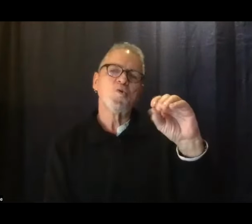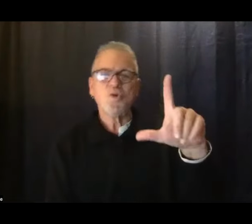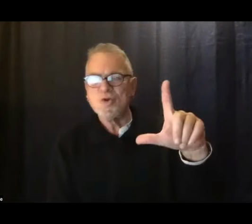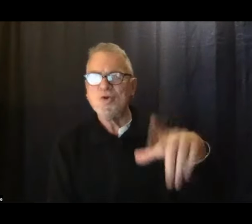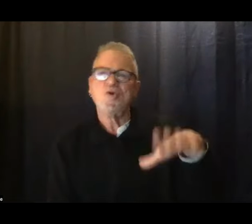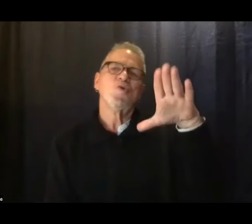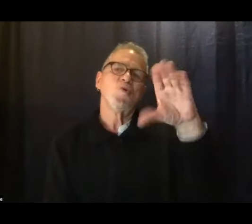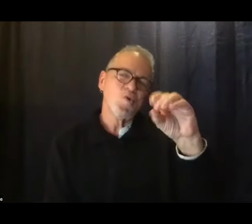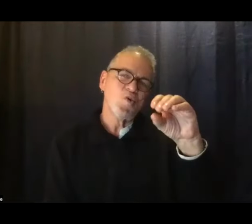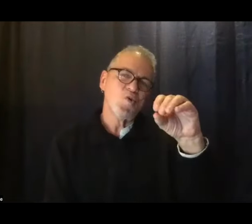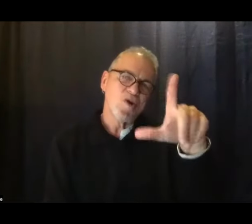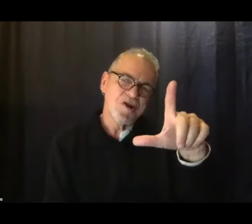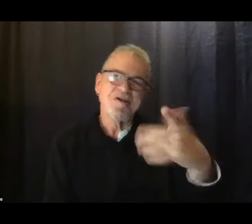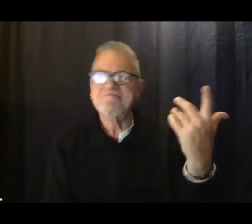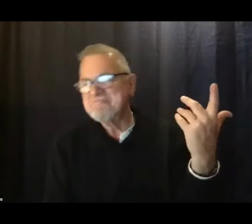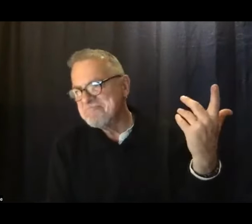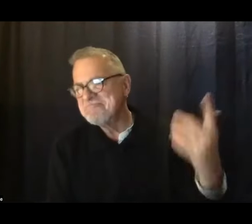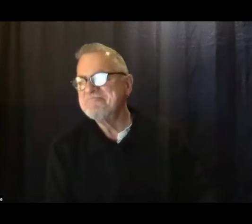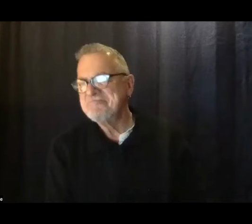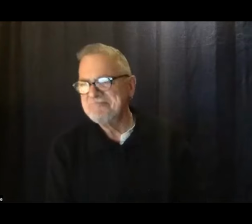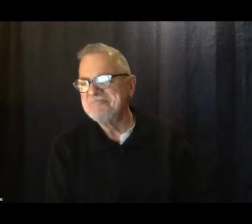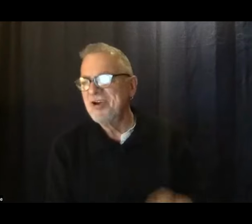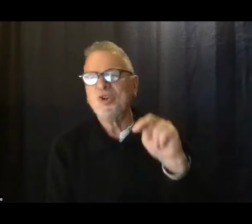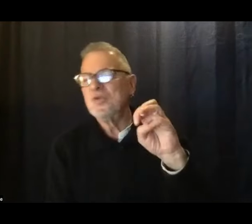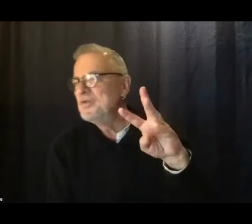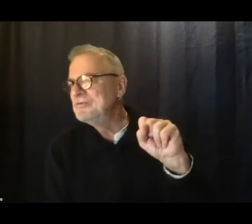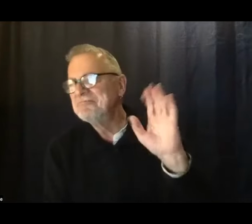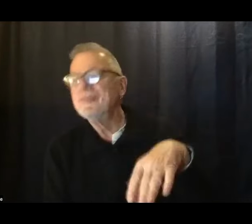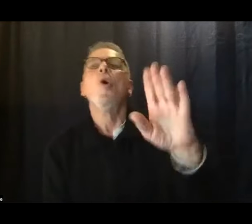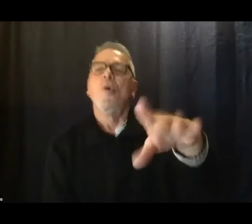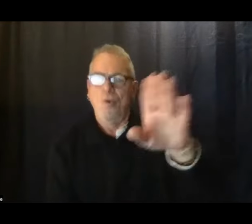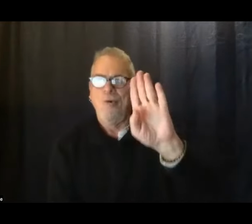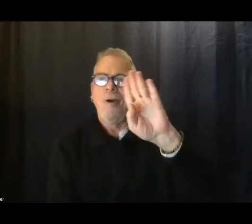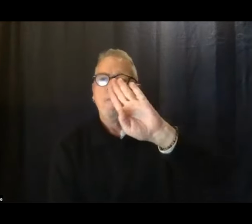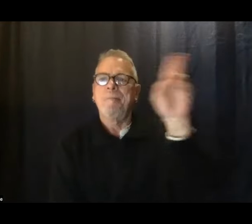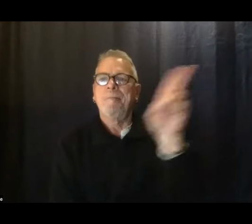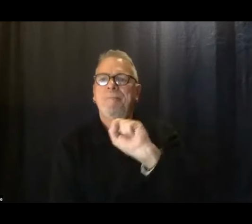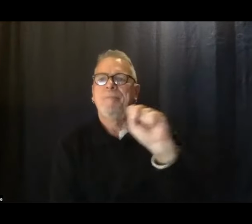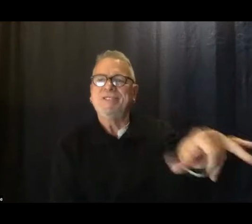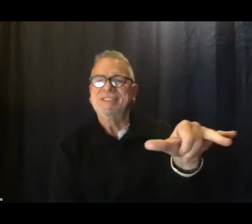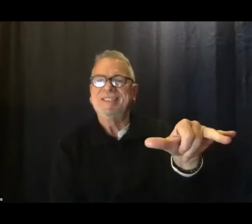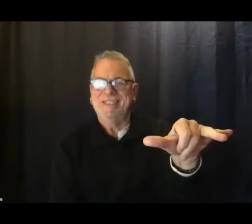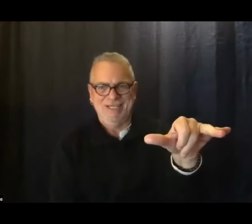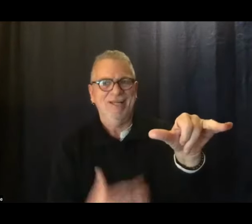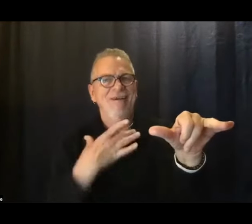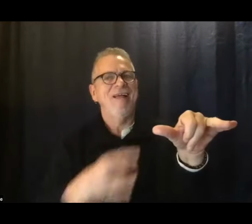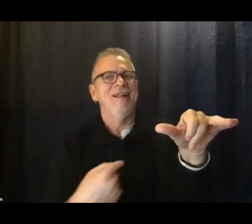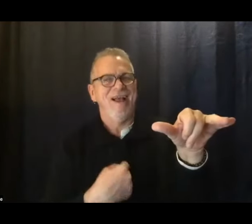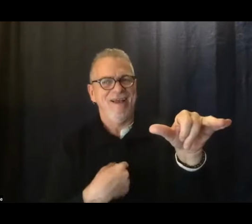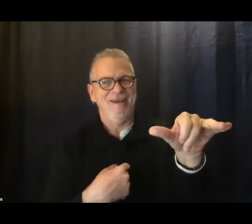Ooh, that's cool. Cool, right? C-O-O-L versus cool. News,